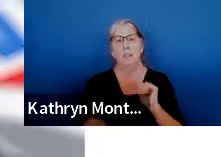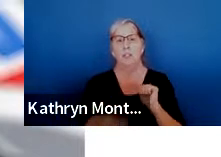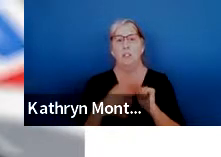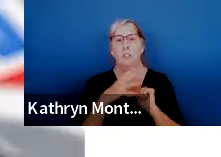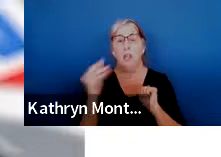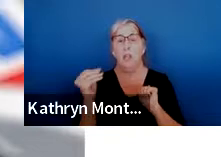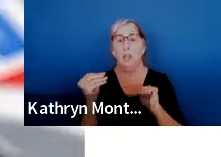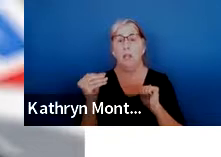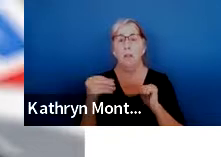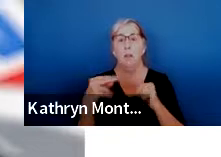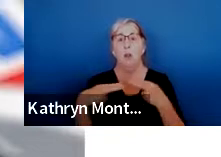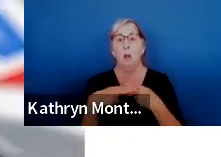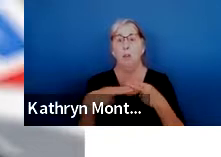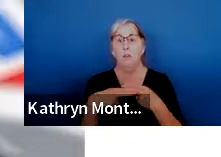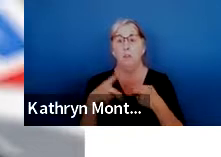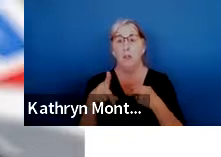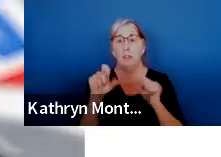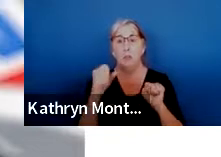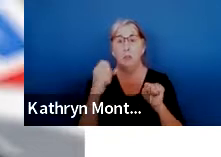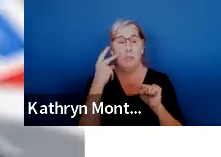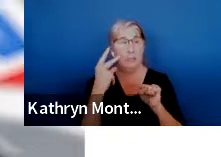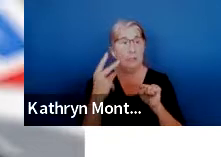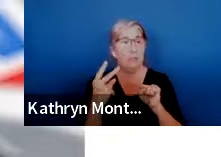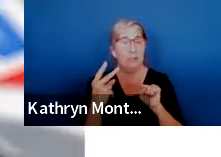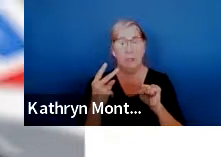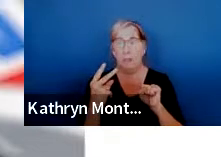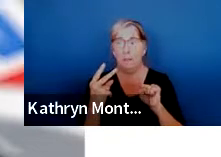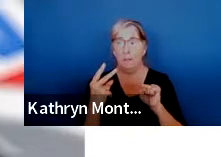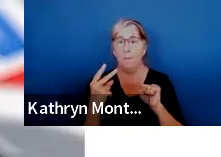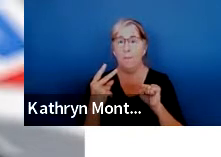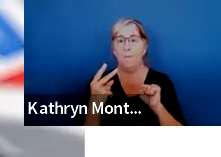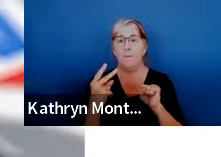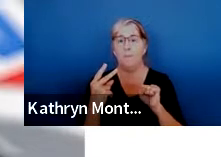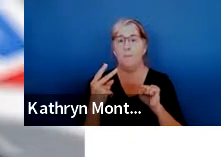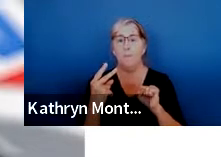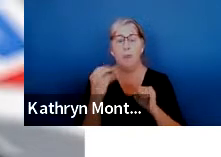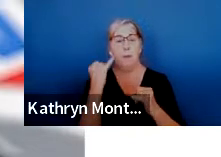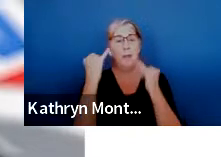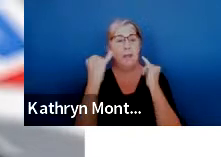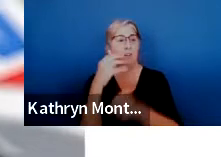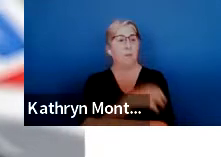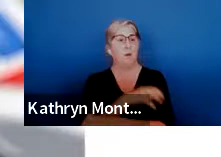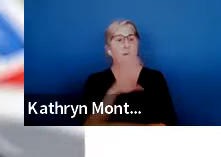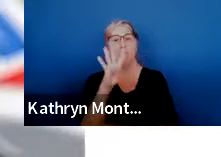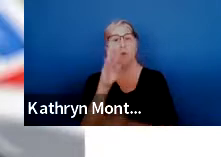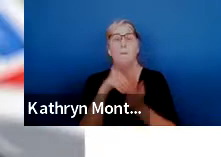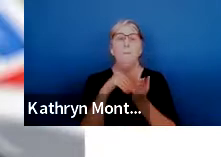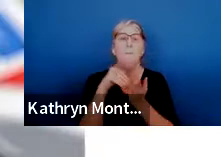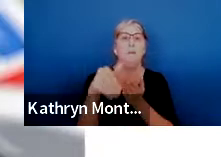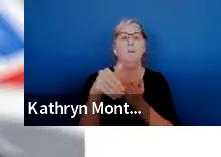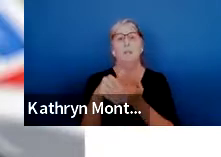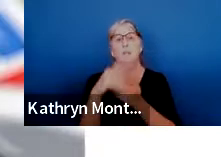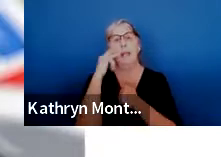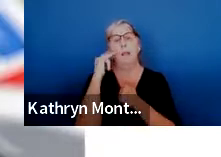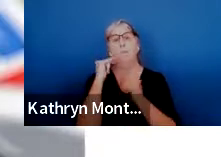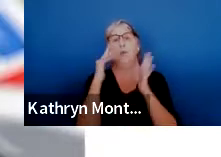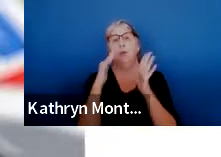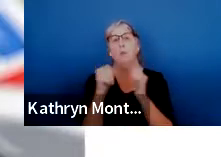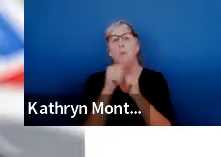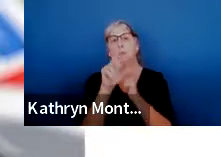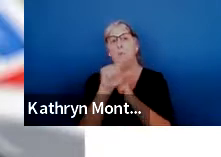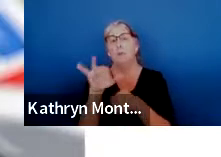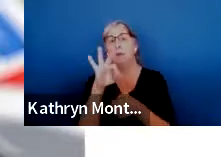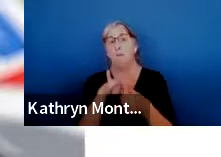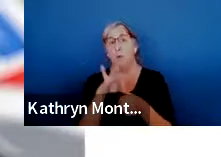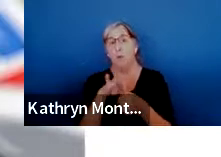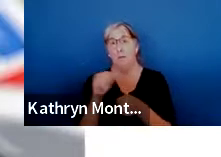And on our slide, we have imagine the power of 4 million Californians with disabilities voting, with a